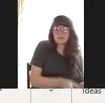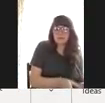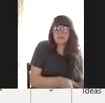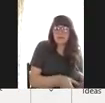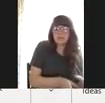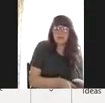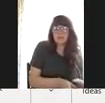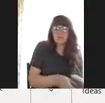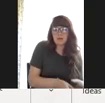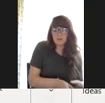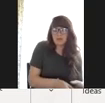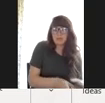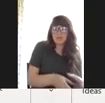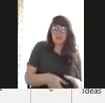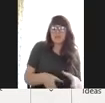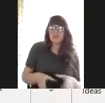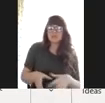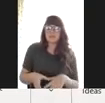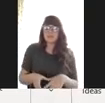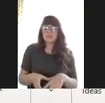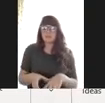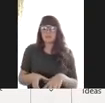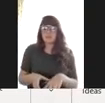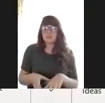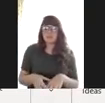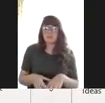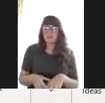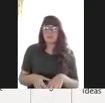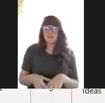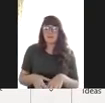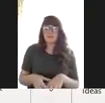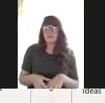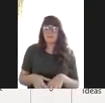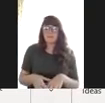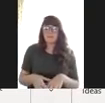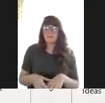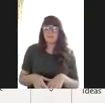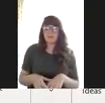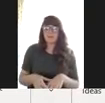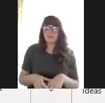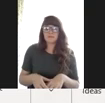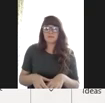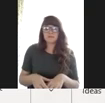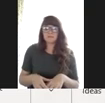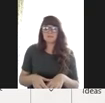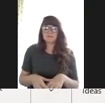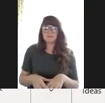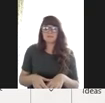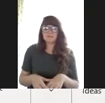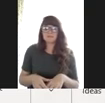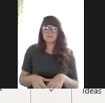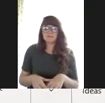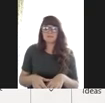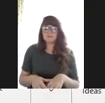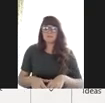obtained in the introduction by faith. Okay. Into this faith, which we stand. So What type of imagery is